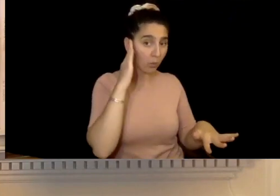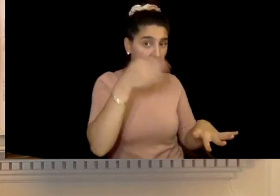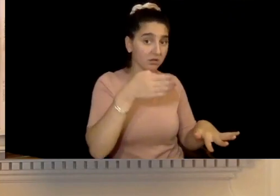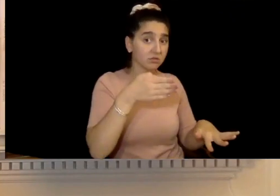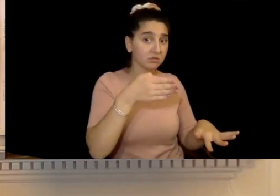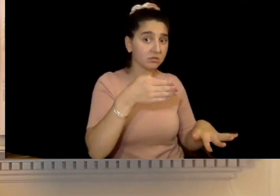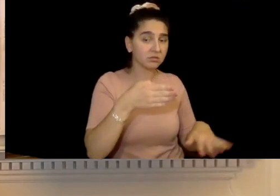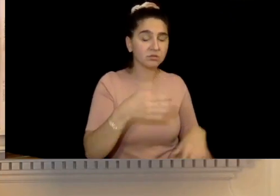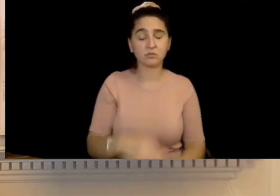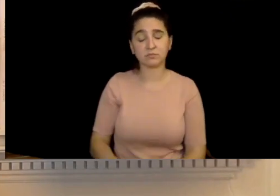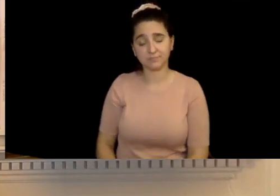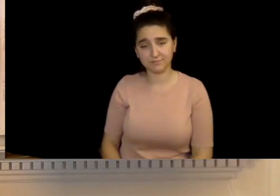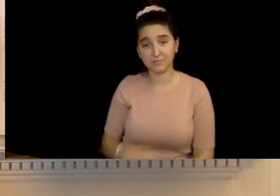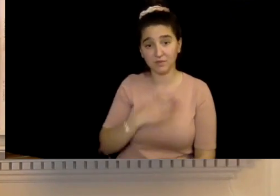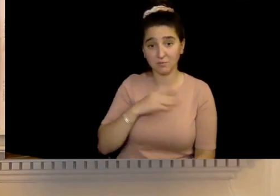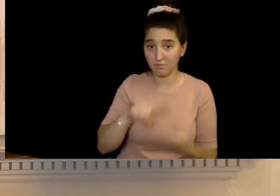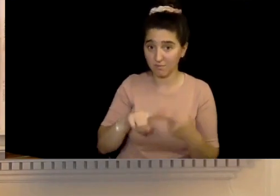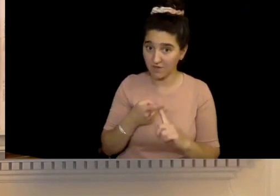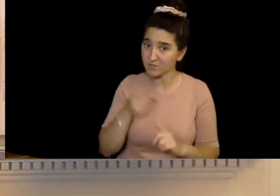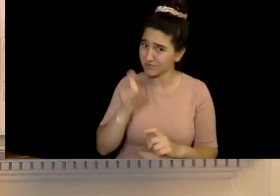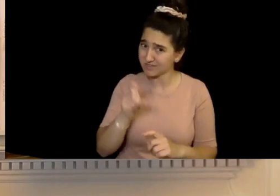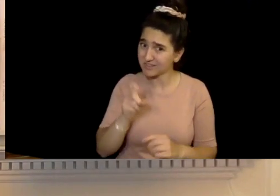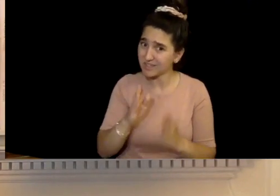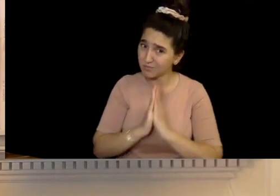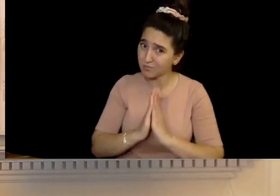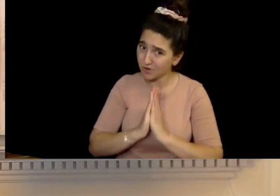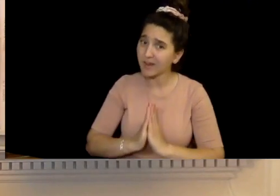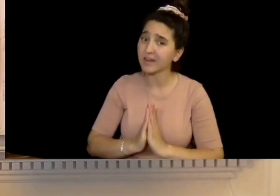Friends, we stand in need of prayer now more than ever.